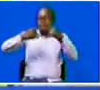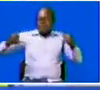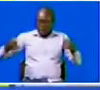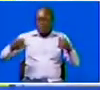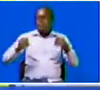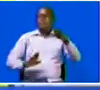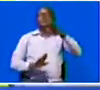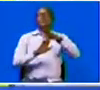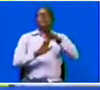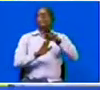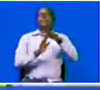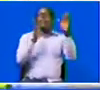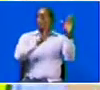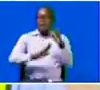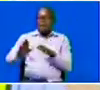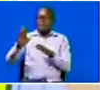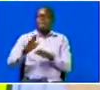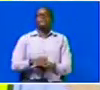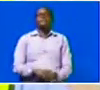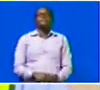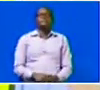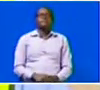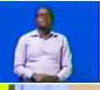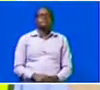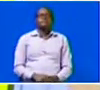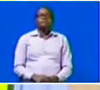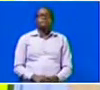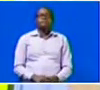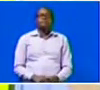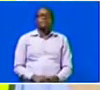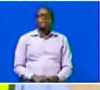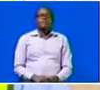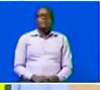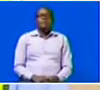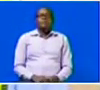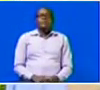gear. Reporting for KTN News, I'm Abi Agina in Turkana County.